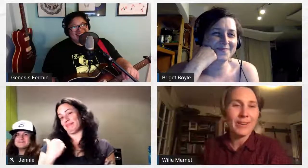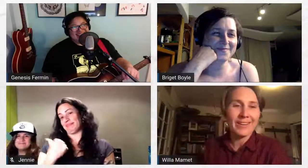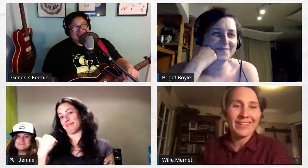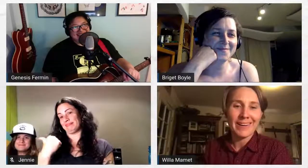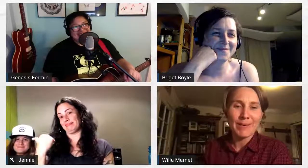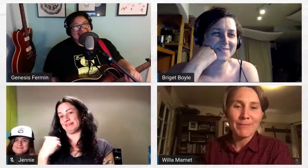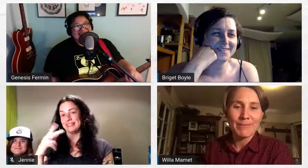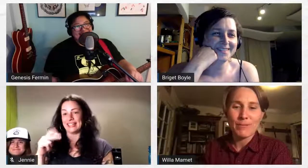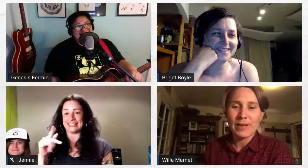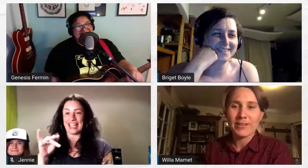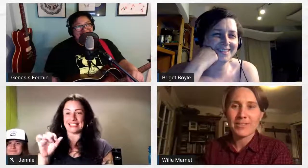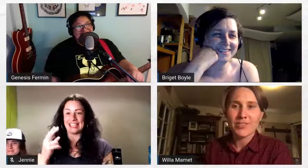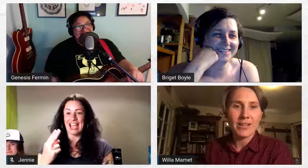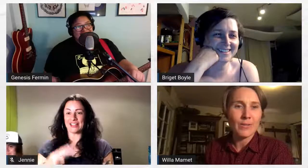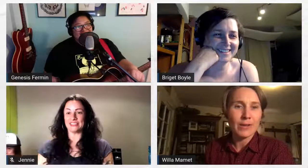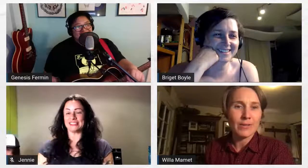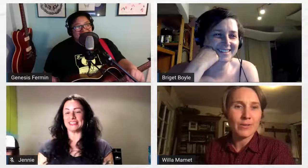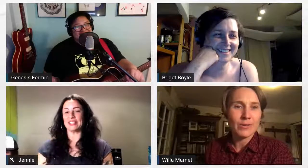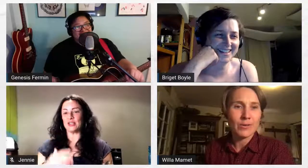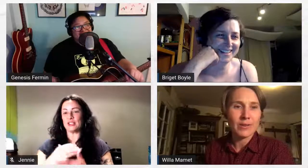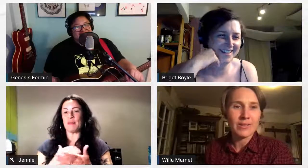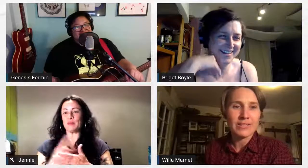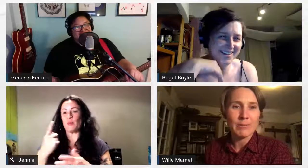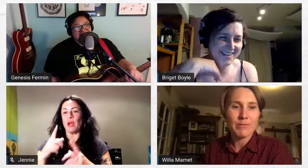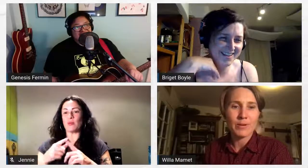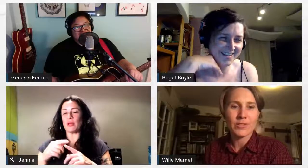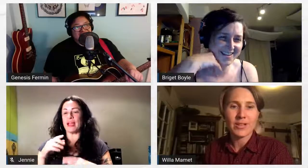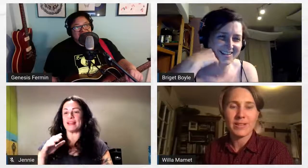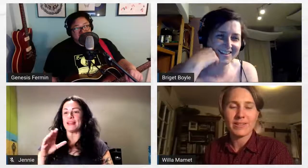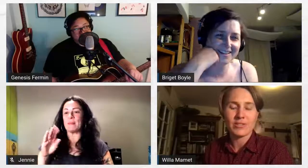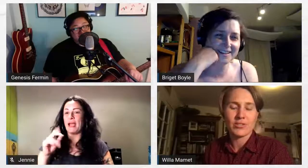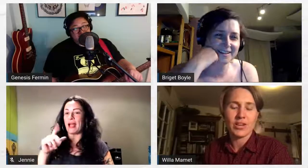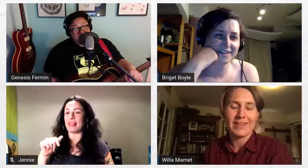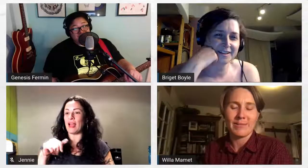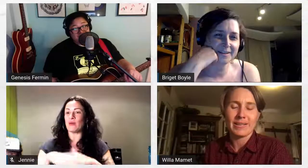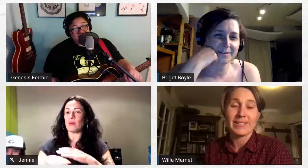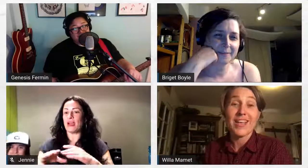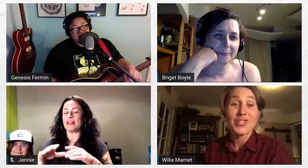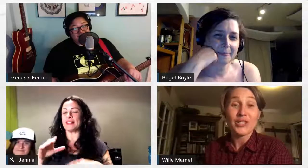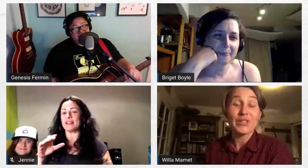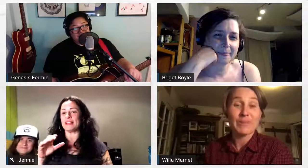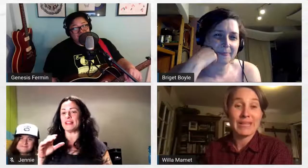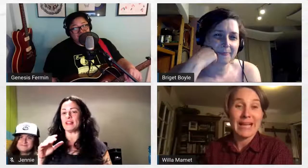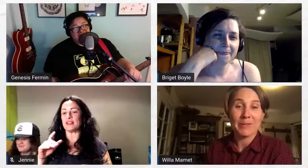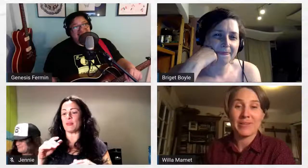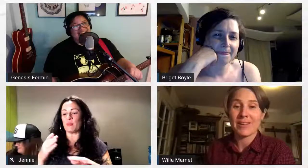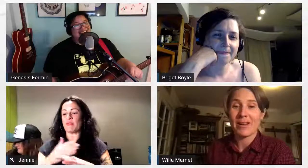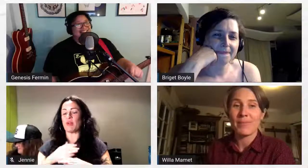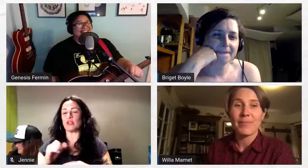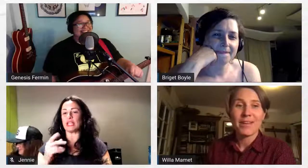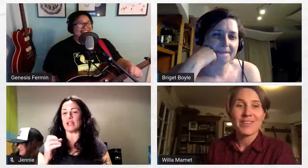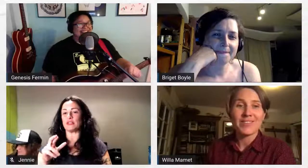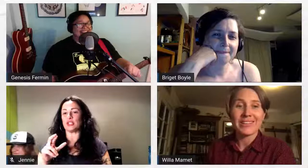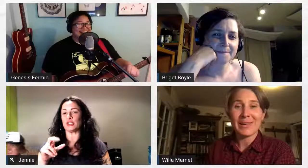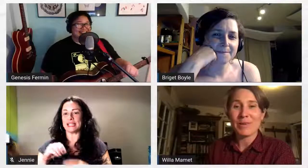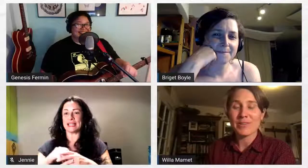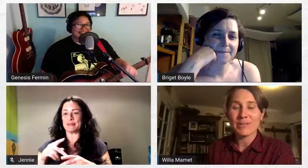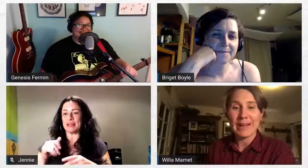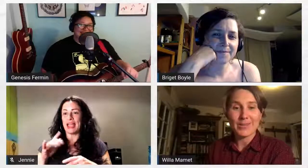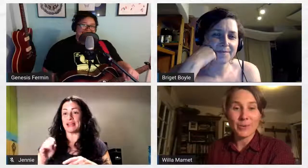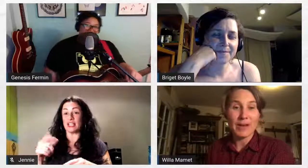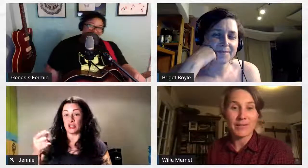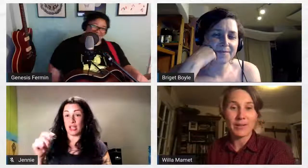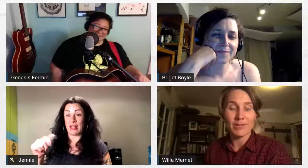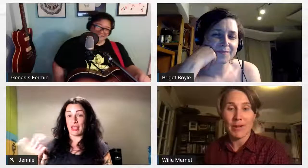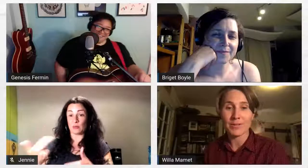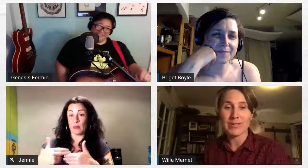Chapter 1, when Jella walked through the door the day before Shelter in Place happened. Jella came over to my